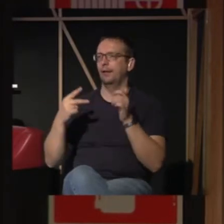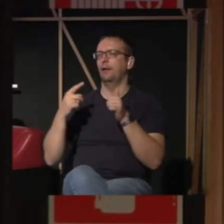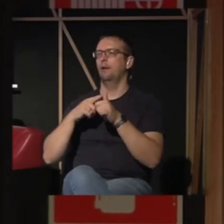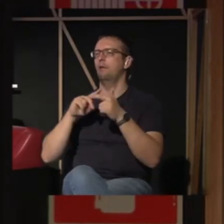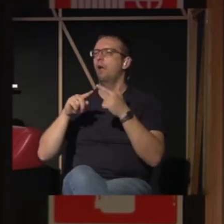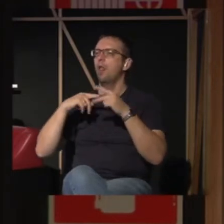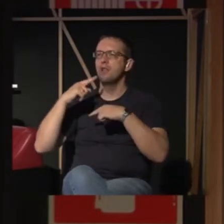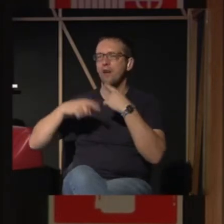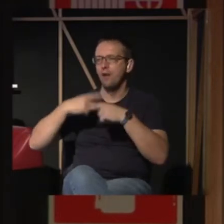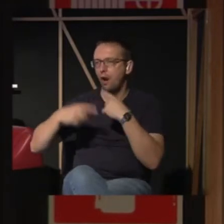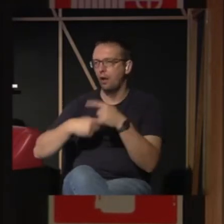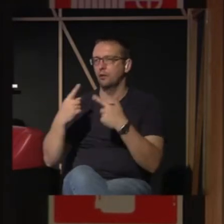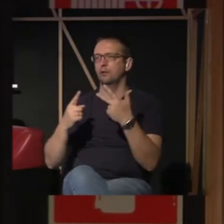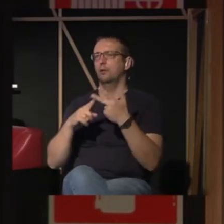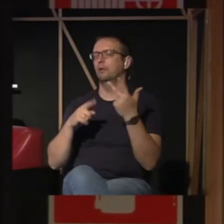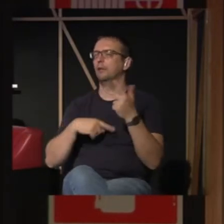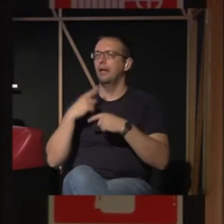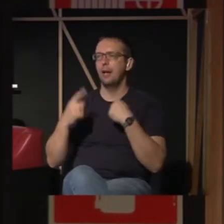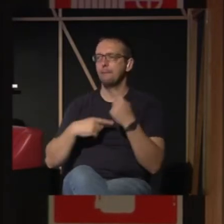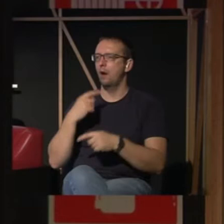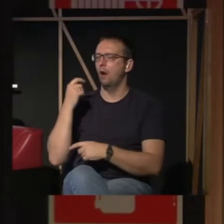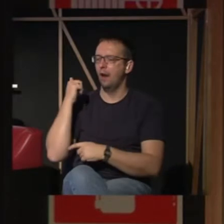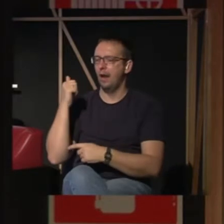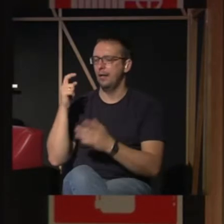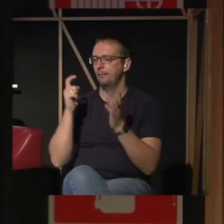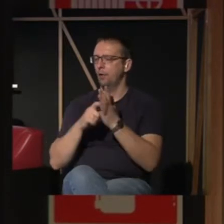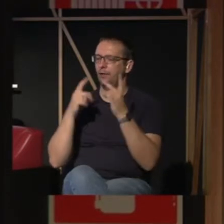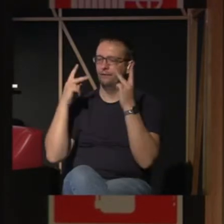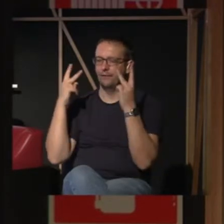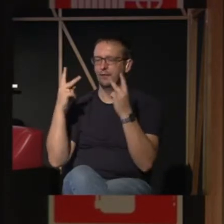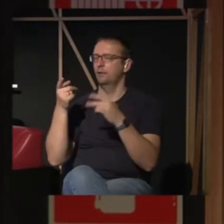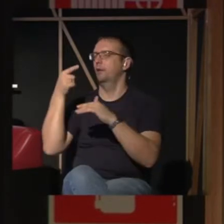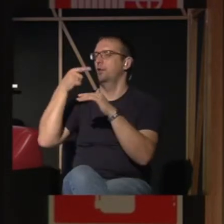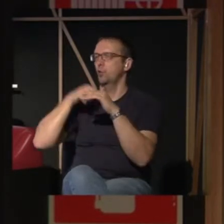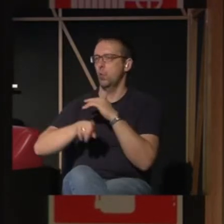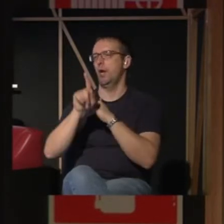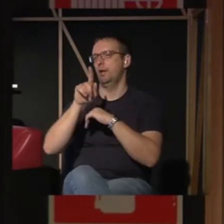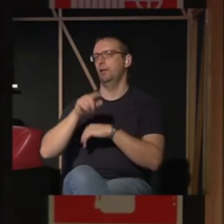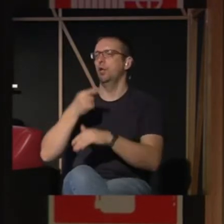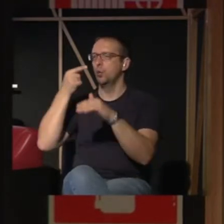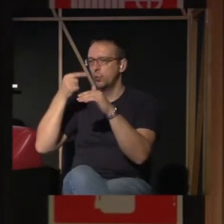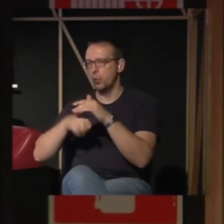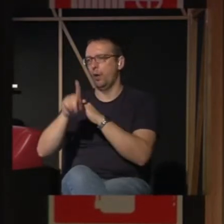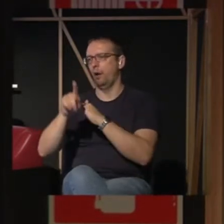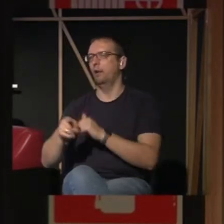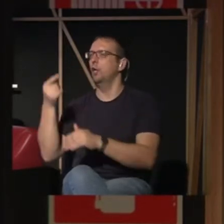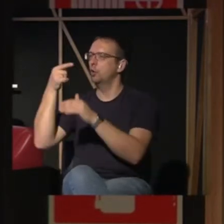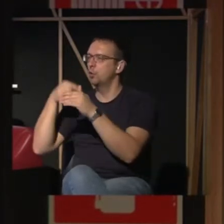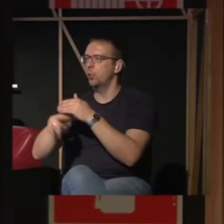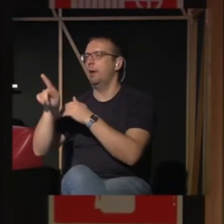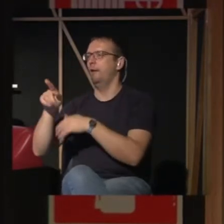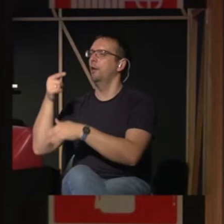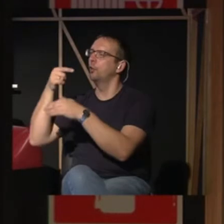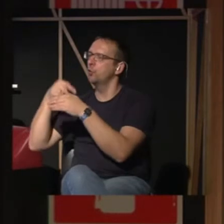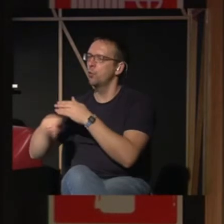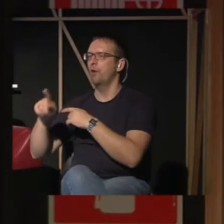So we are now not moving away from the tournaments, but going beyond the tournaments and really looking as FIFA